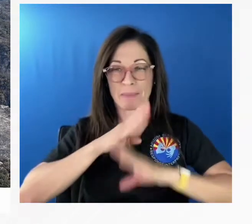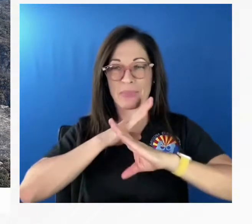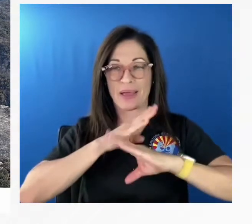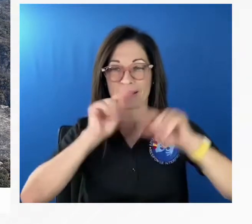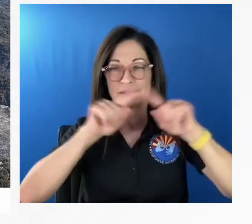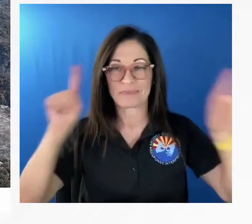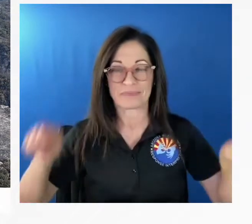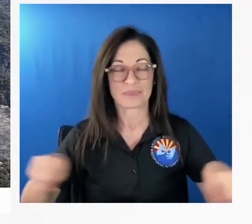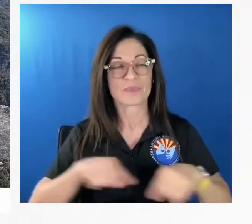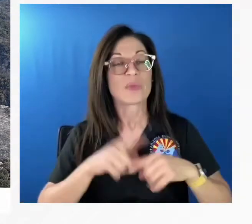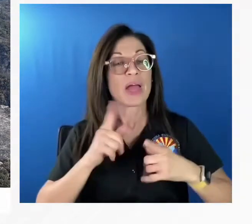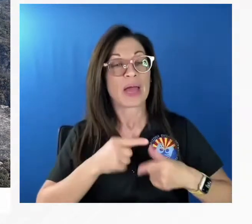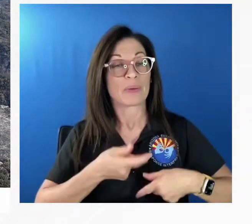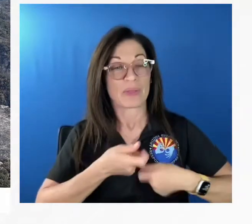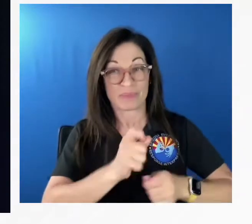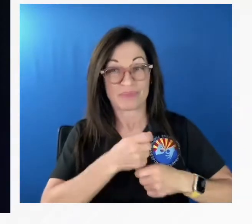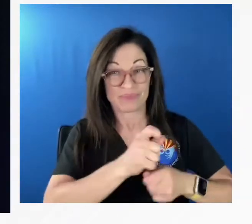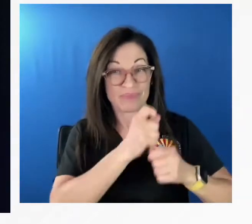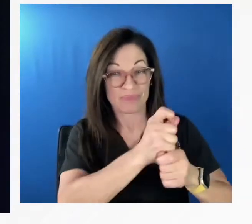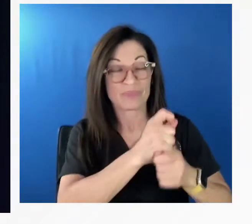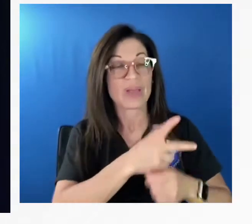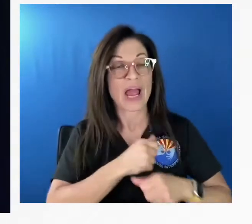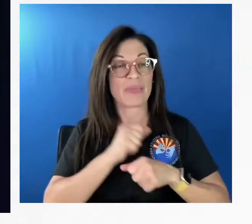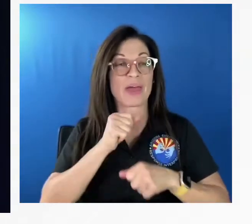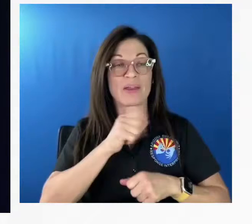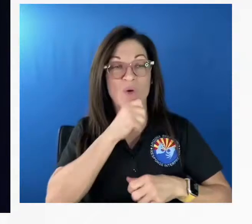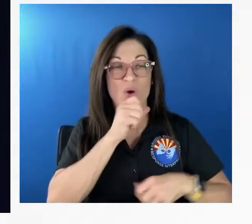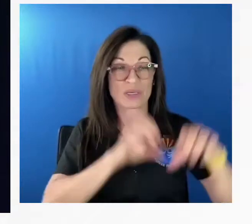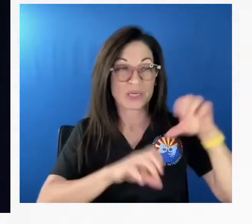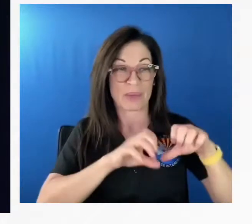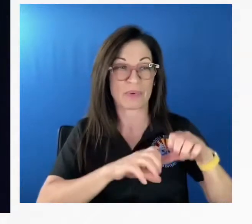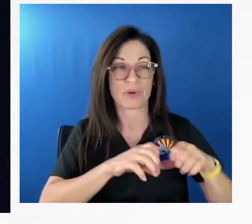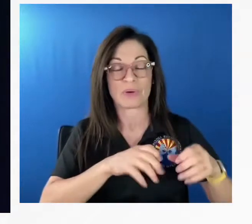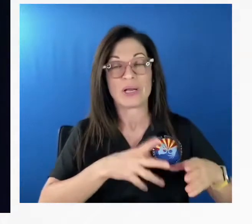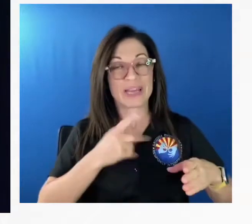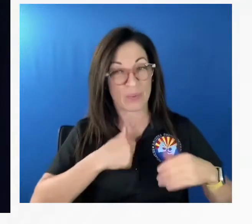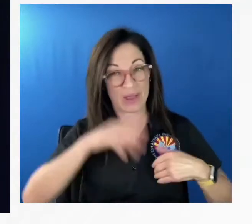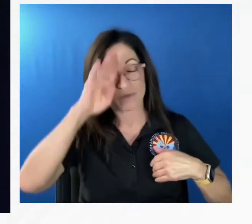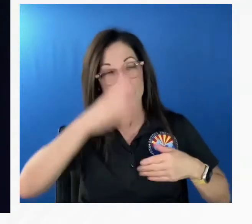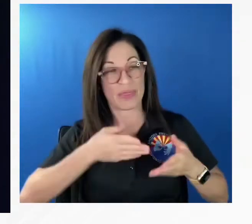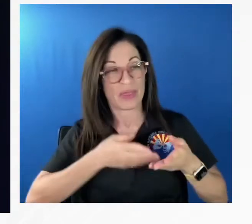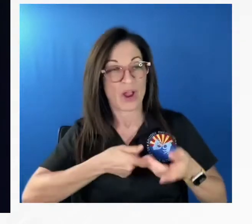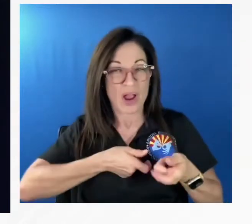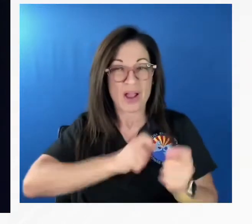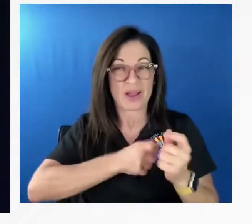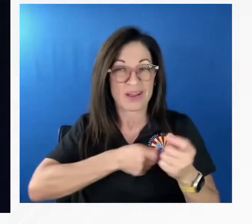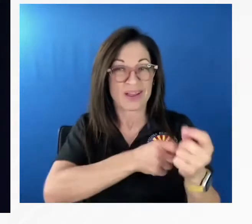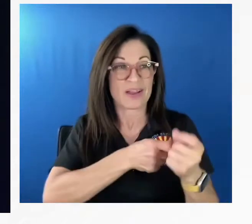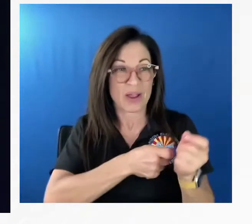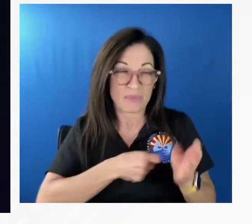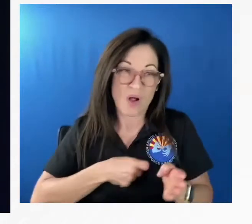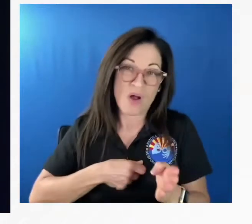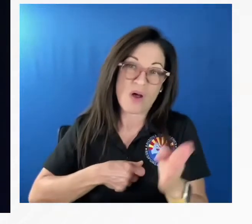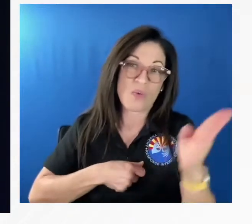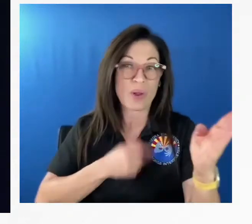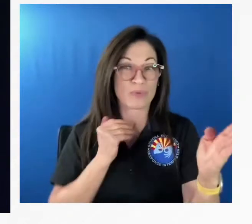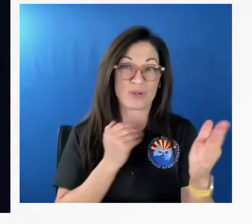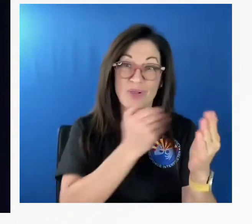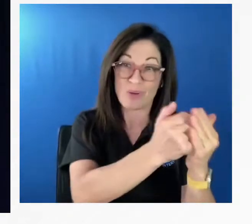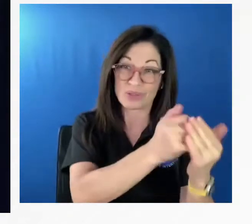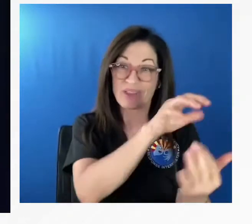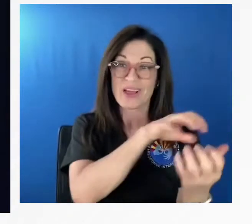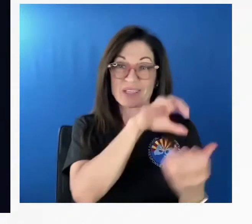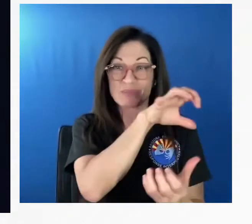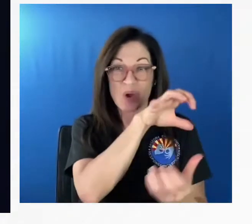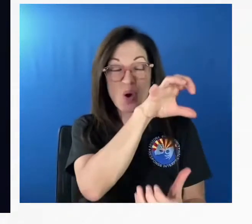was put in there. We currently have crews that are actually cutting in hand line direct, and they're all the way up to the smoke as of this evening. So